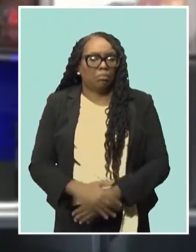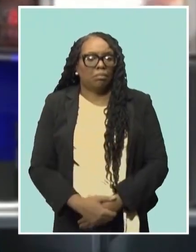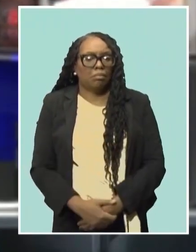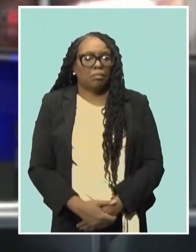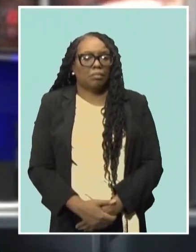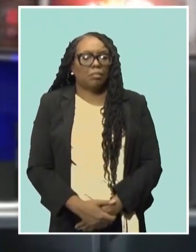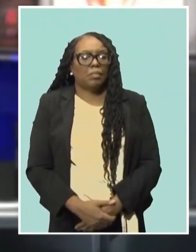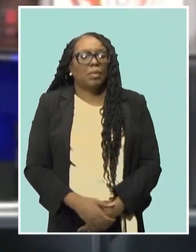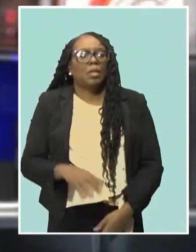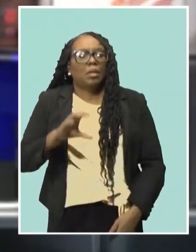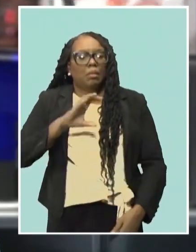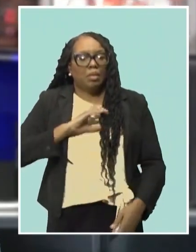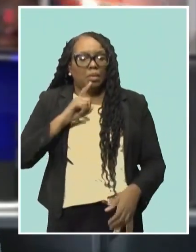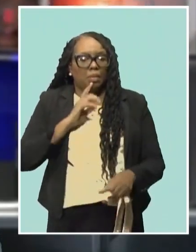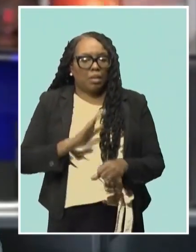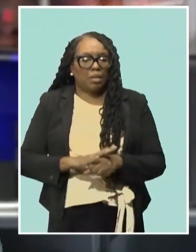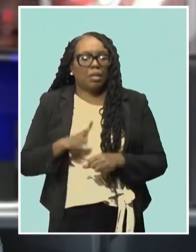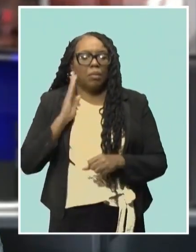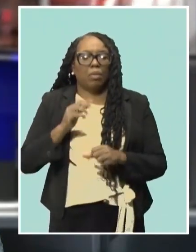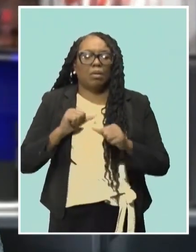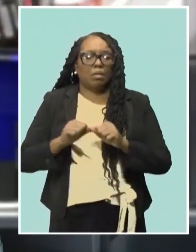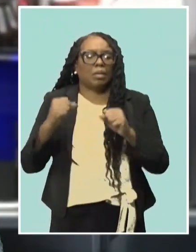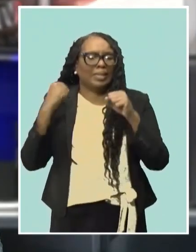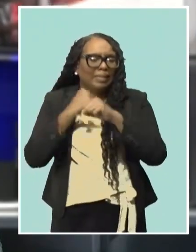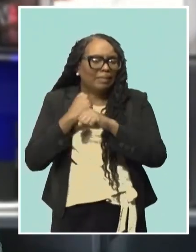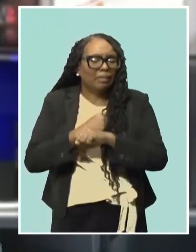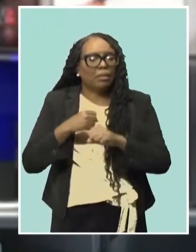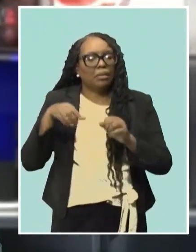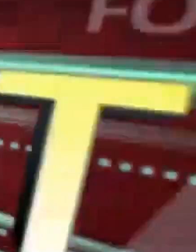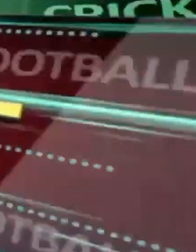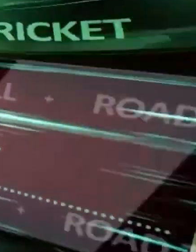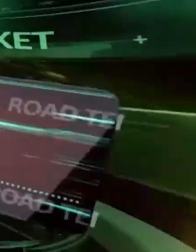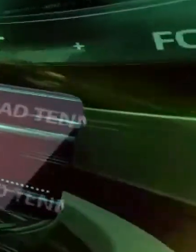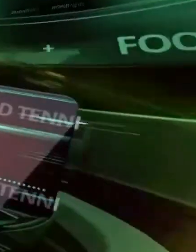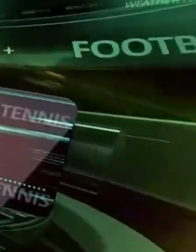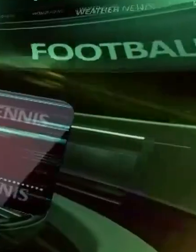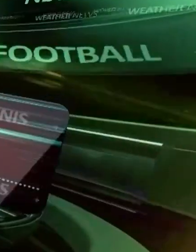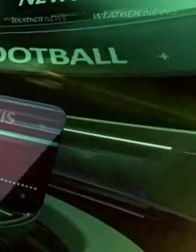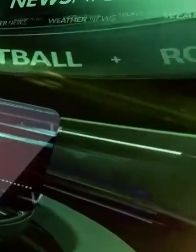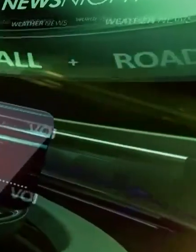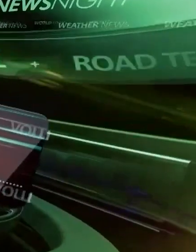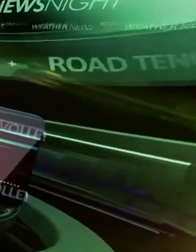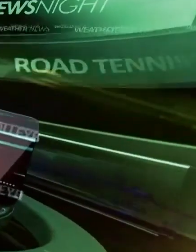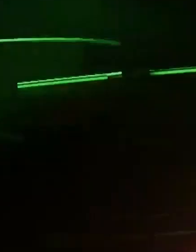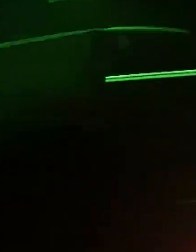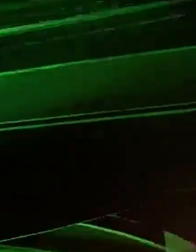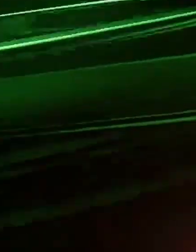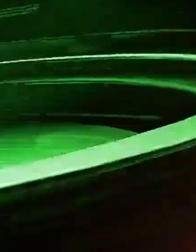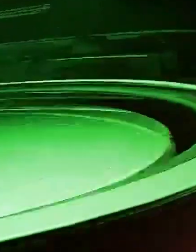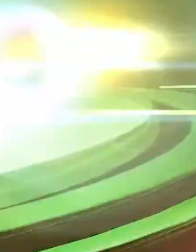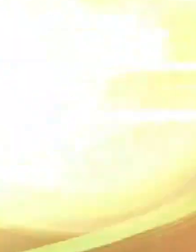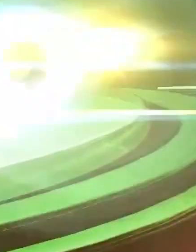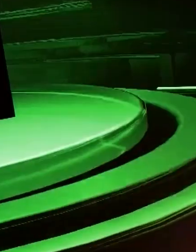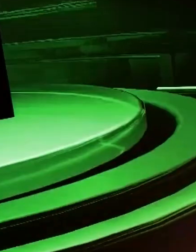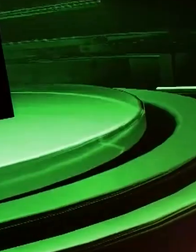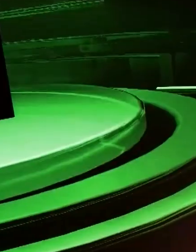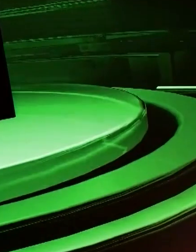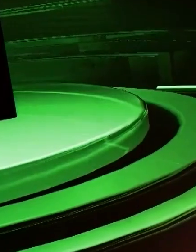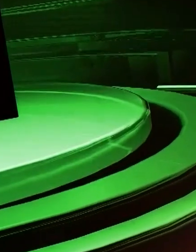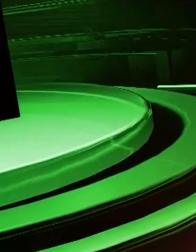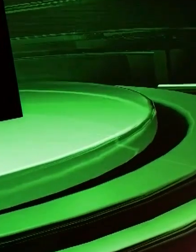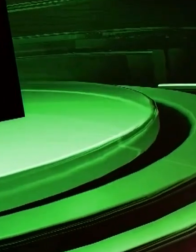The police service has assured that they will continue to fight against these crimes. Sports Night is brought to you by Power